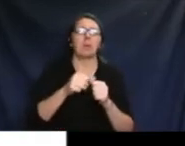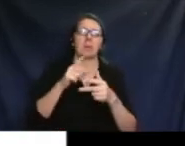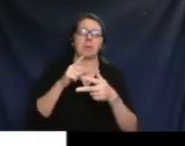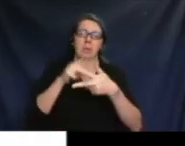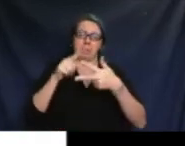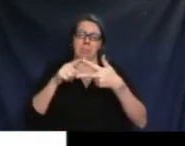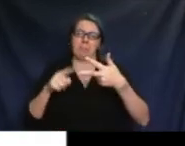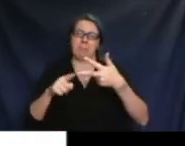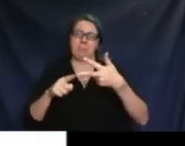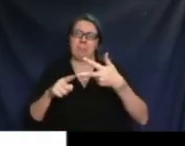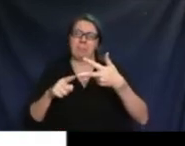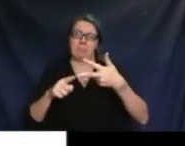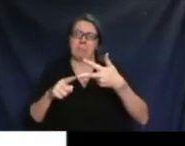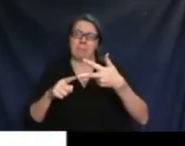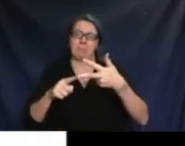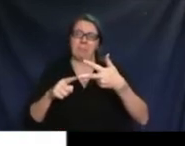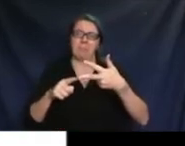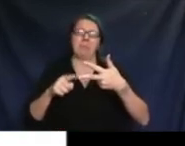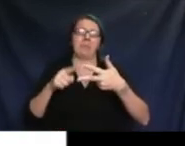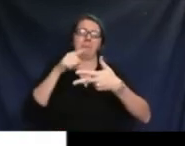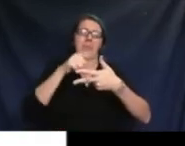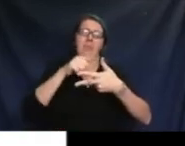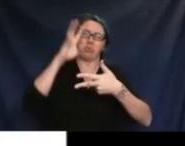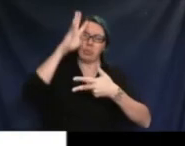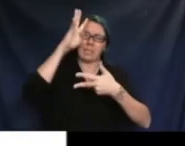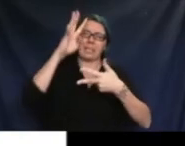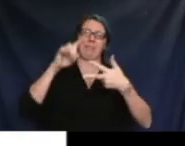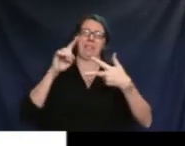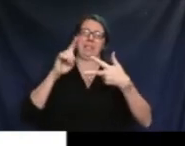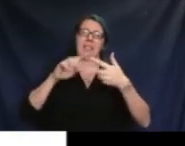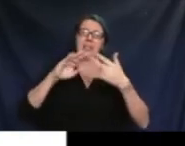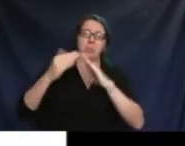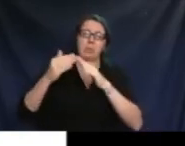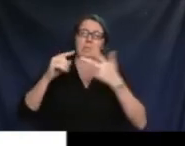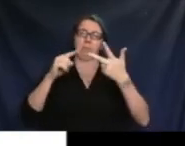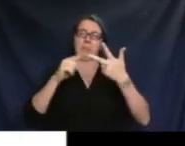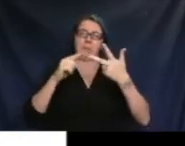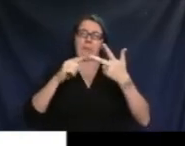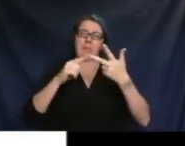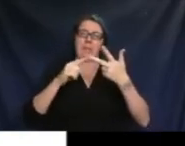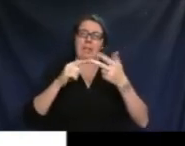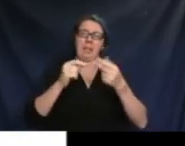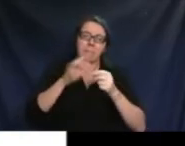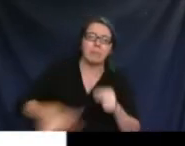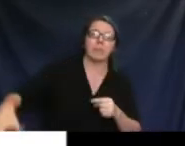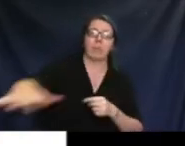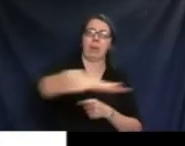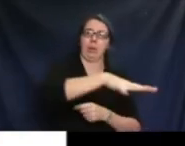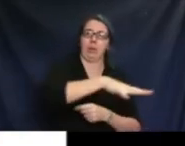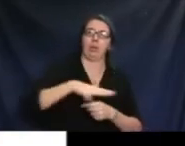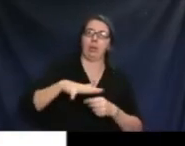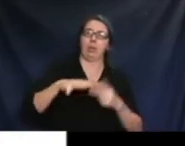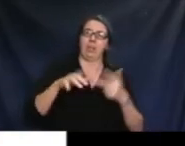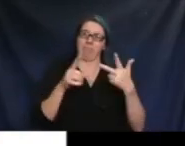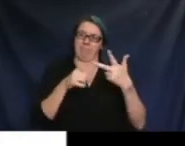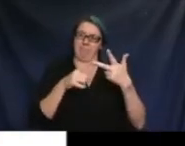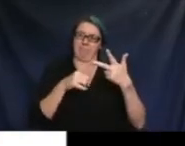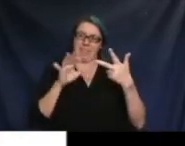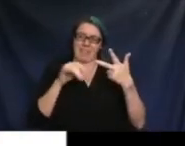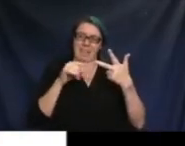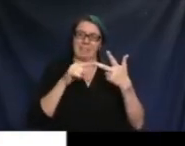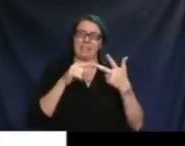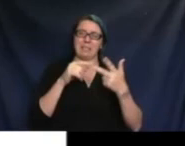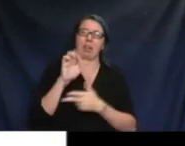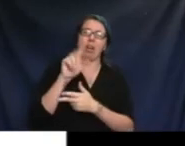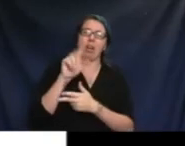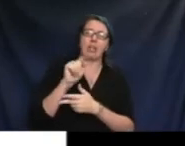program, the idea of kind of interpreting the existing art collection and activity. And there